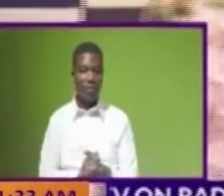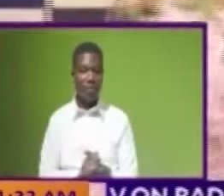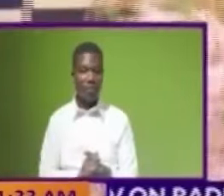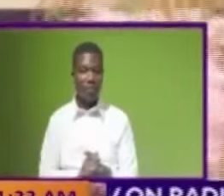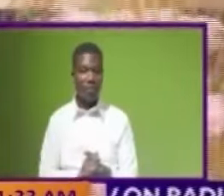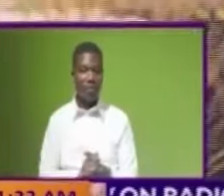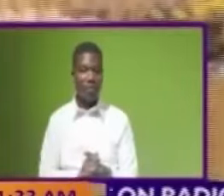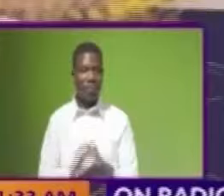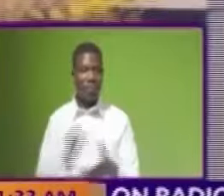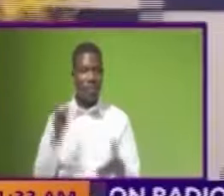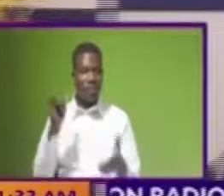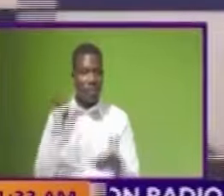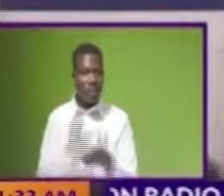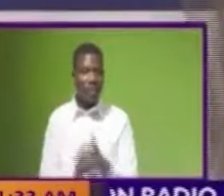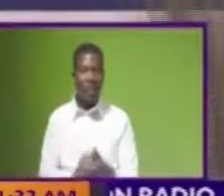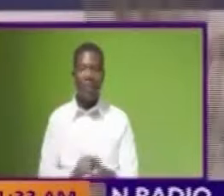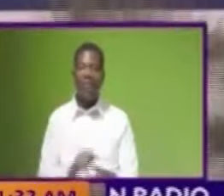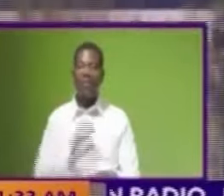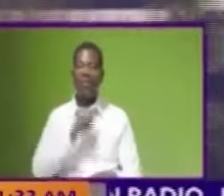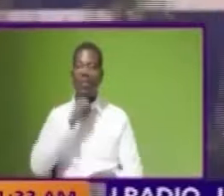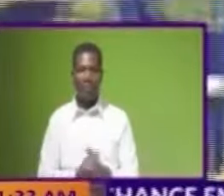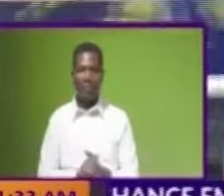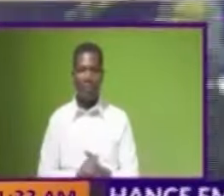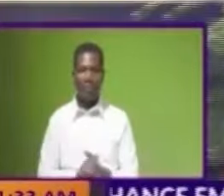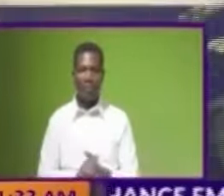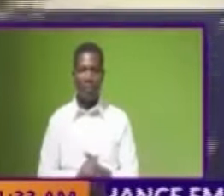hwe se leader nen sorry